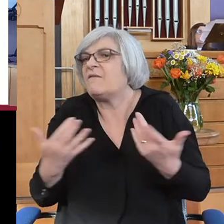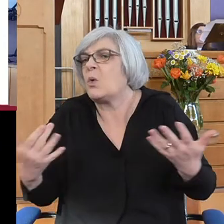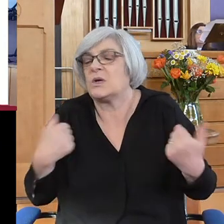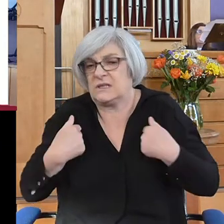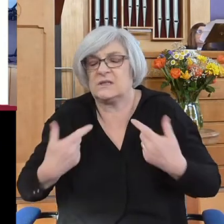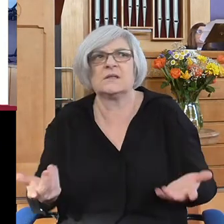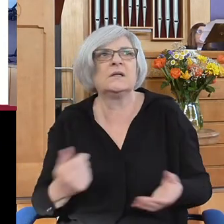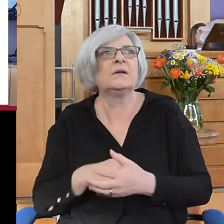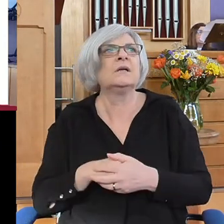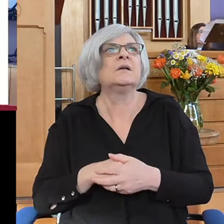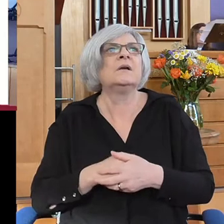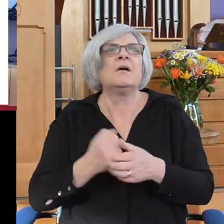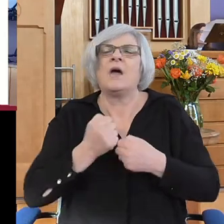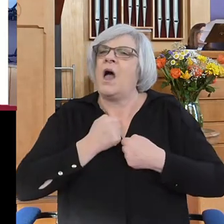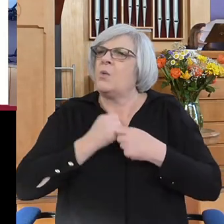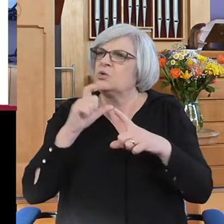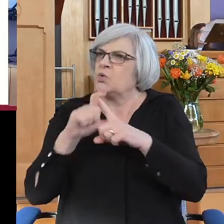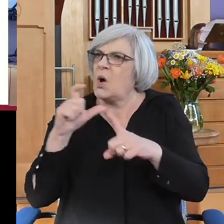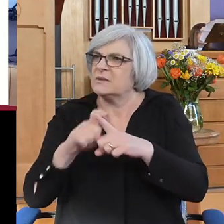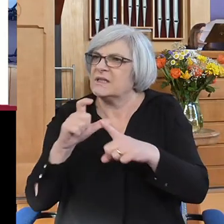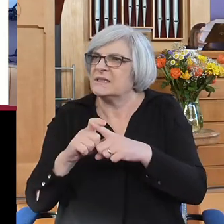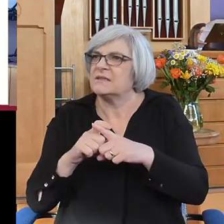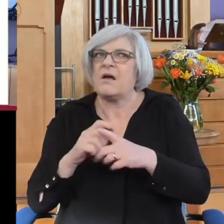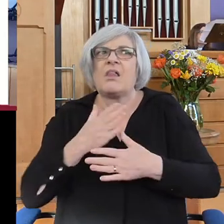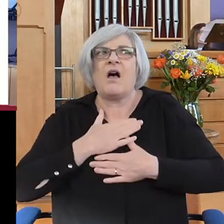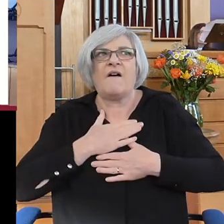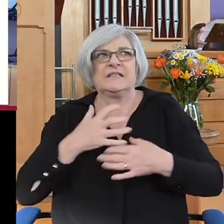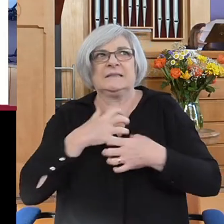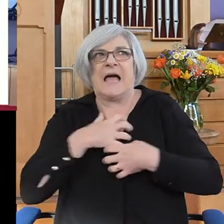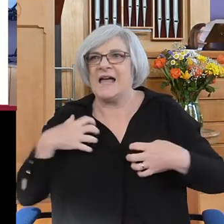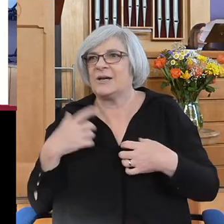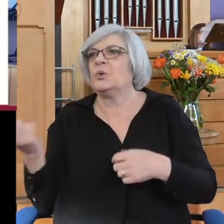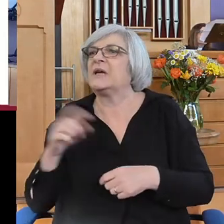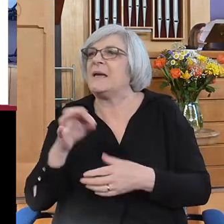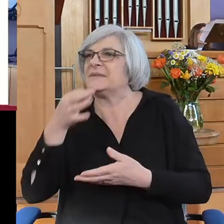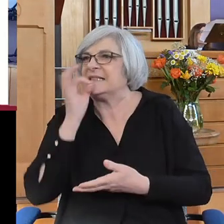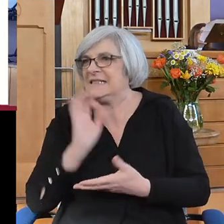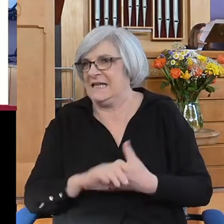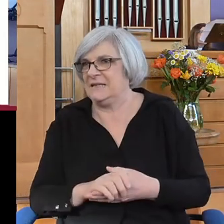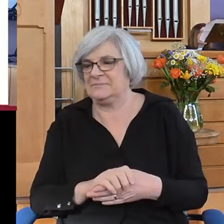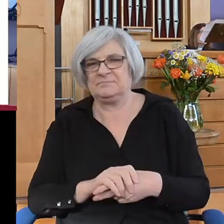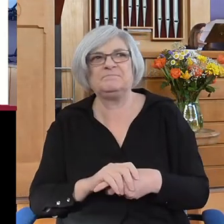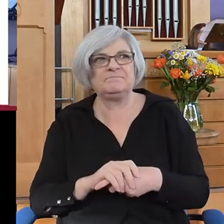daughters loved The Tiger Who Came to Tea, and Rania Sophia loves it as well.